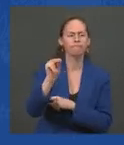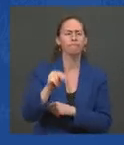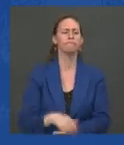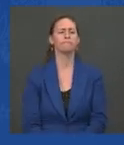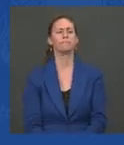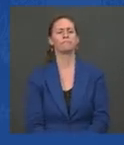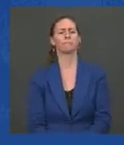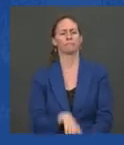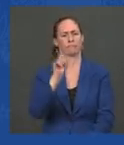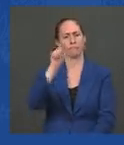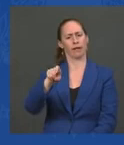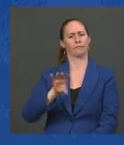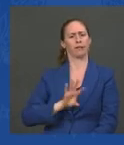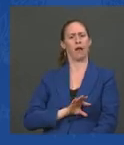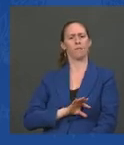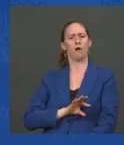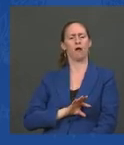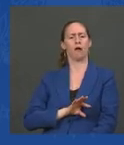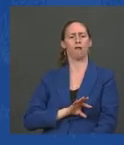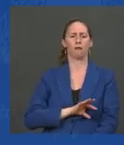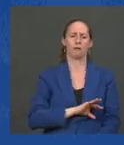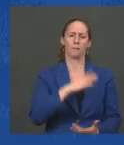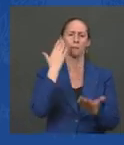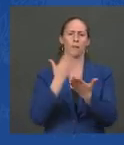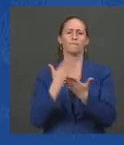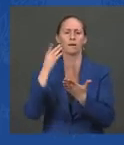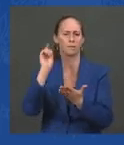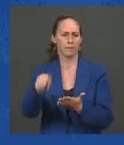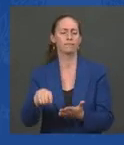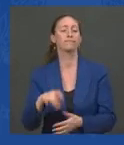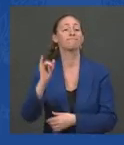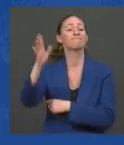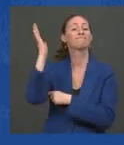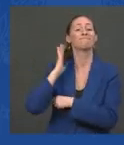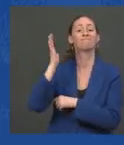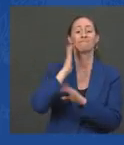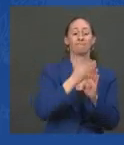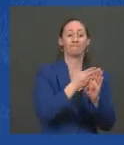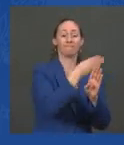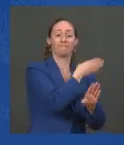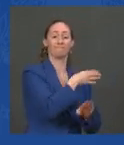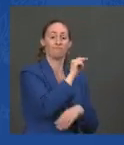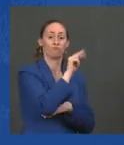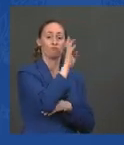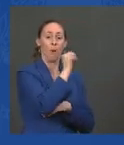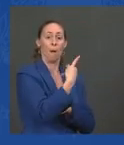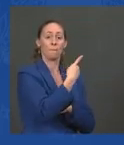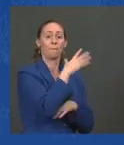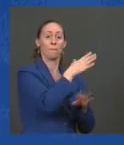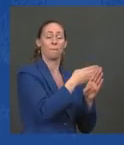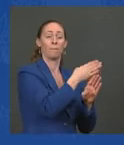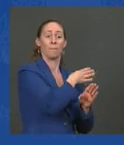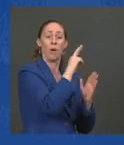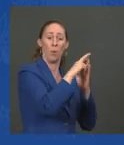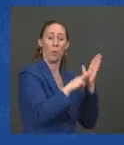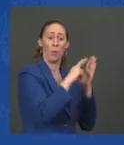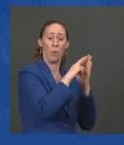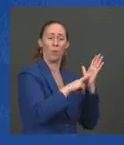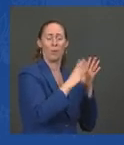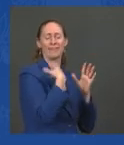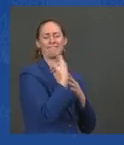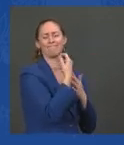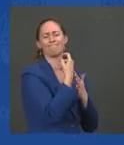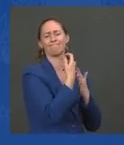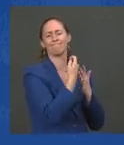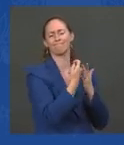private prisons, rescinding the previous administration's guidance to U.S. attorneys to require the harshest of penalties. The Justice Department has